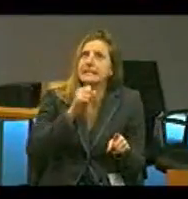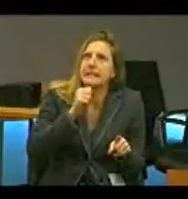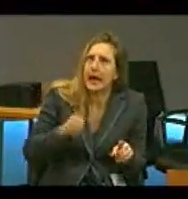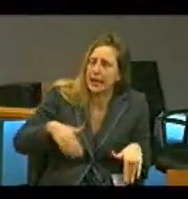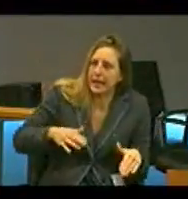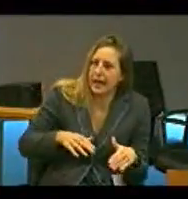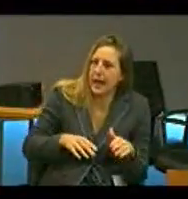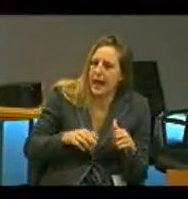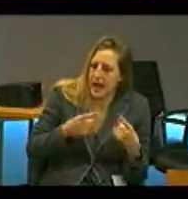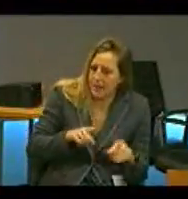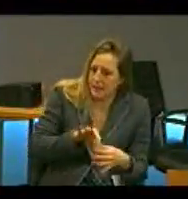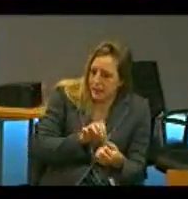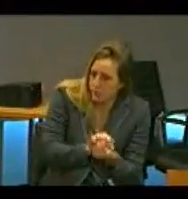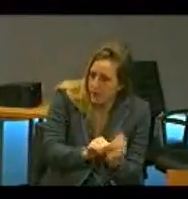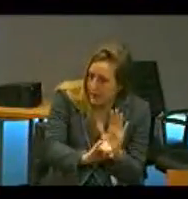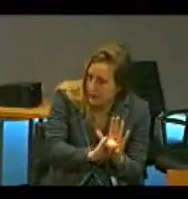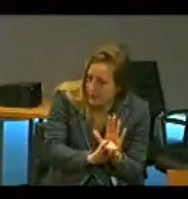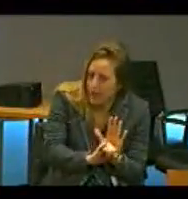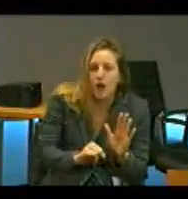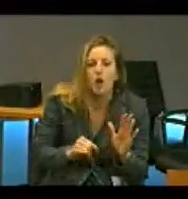done?